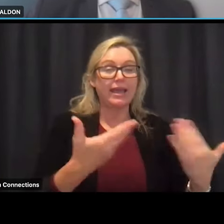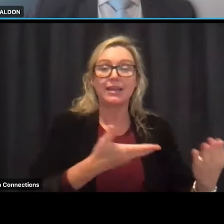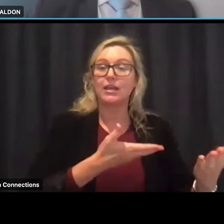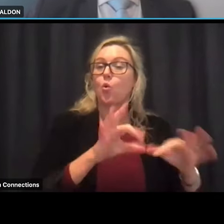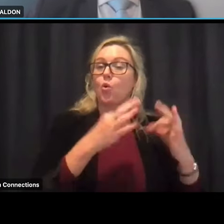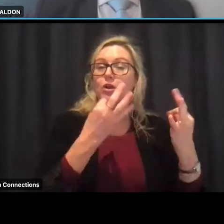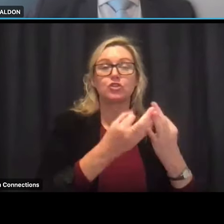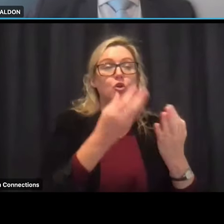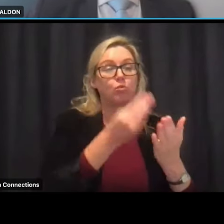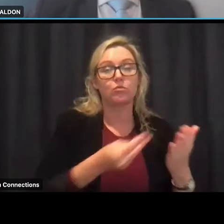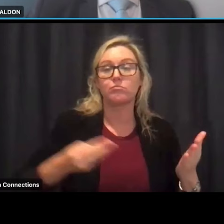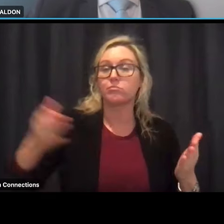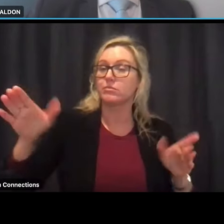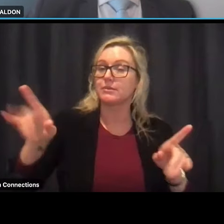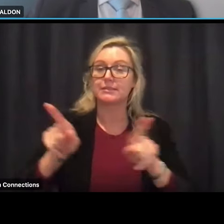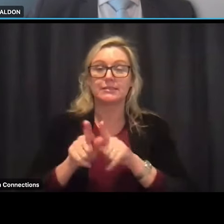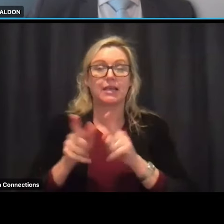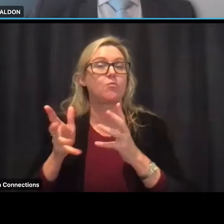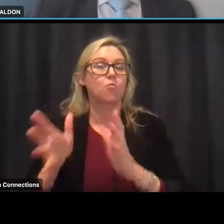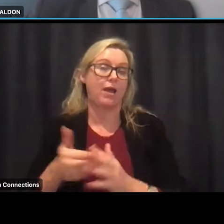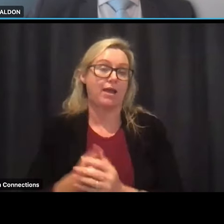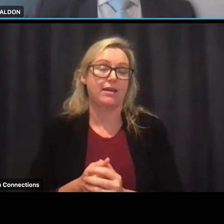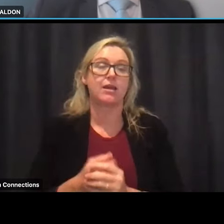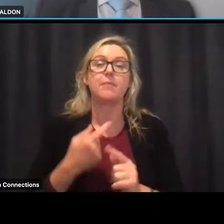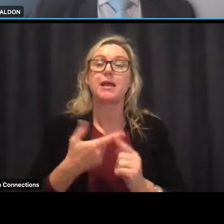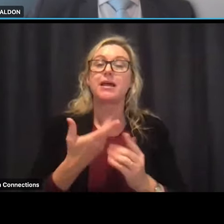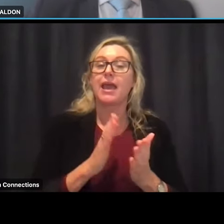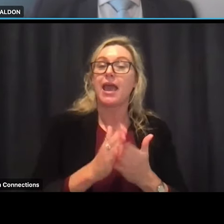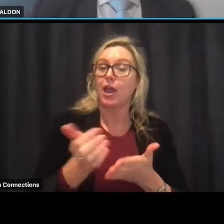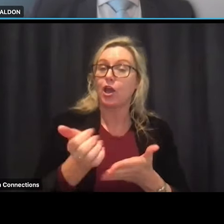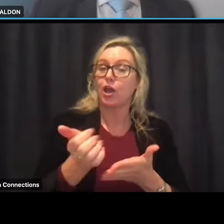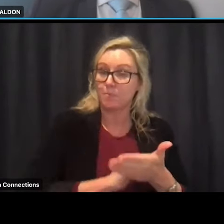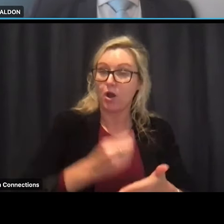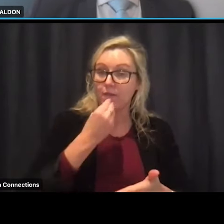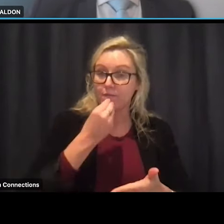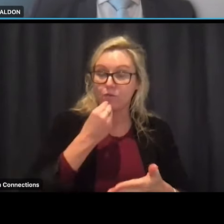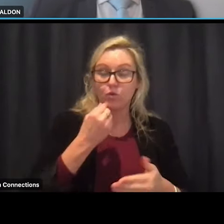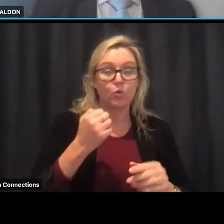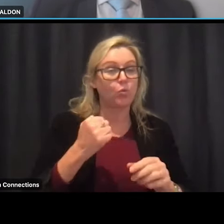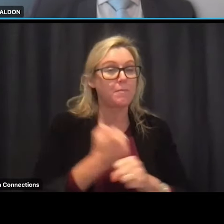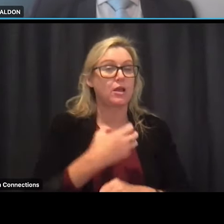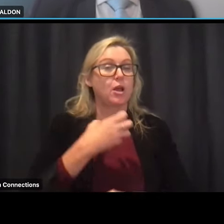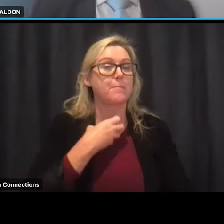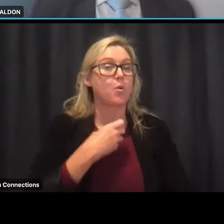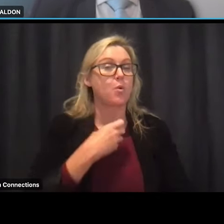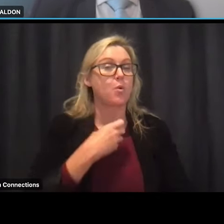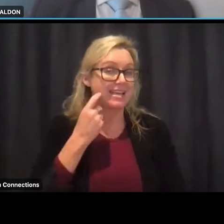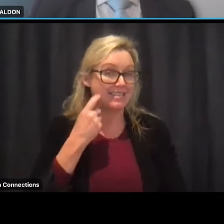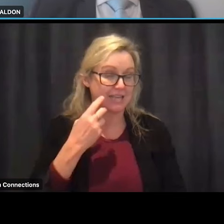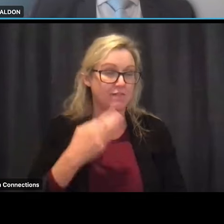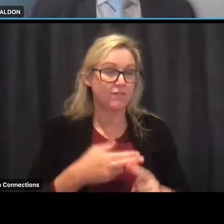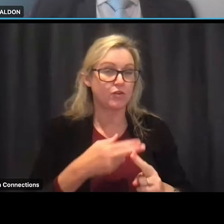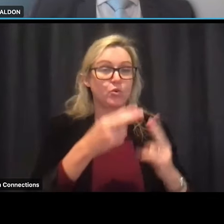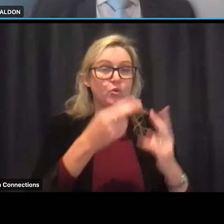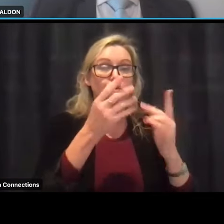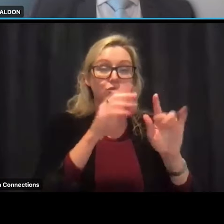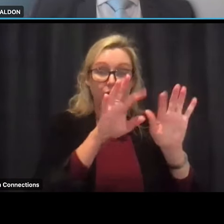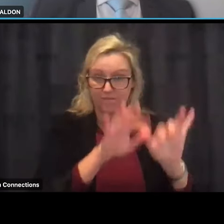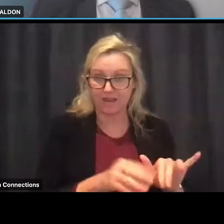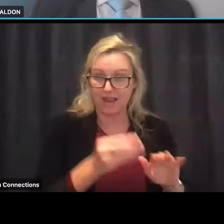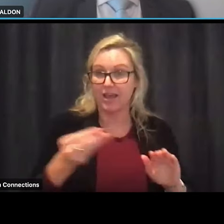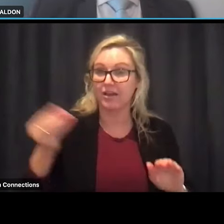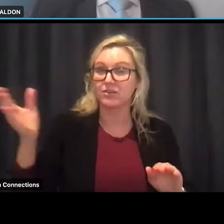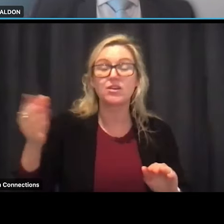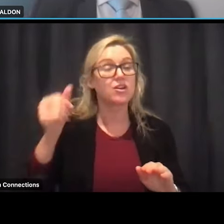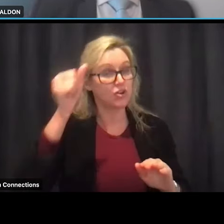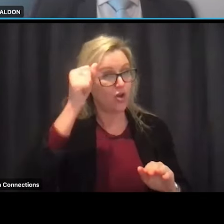it is in common use in purchasing arrangements, this split is intended to avoid confusion. We understand that this is a new requirement for